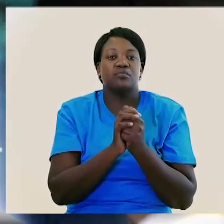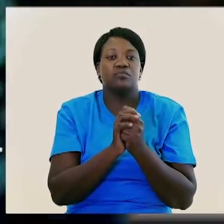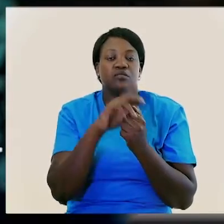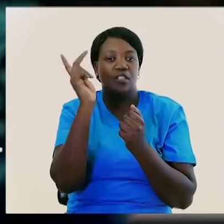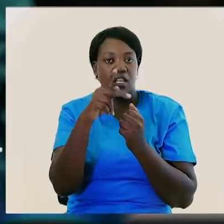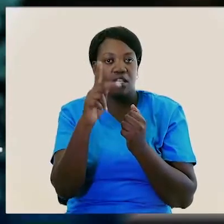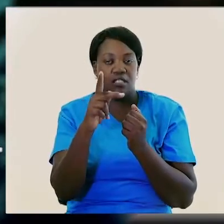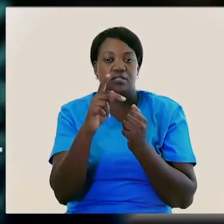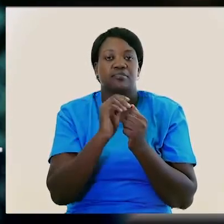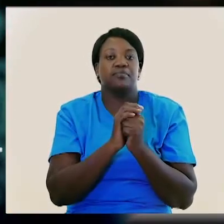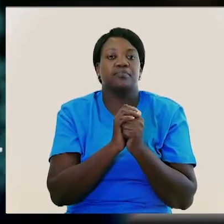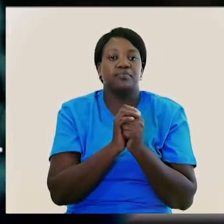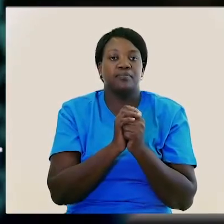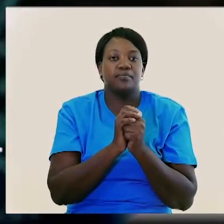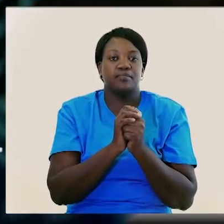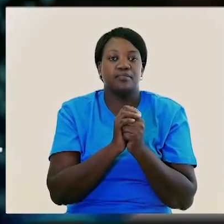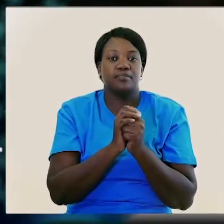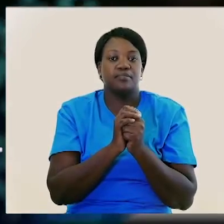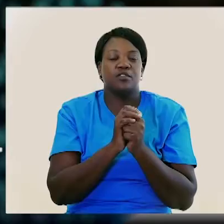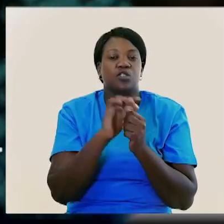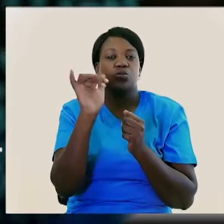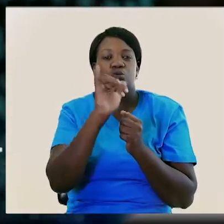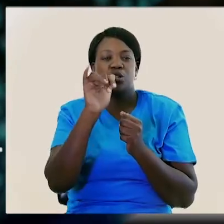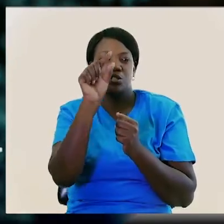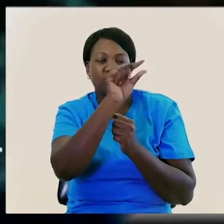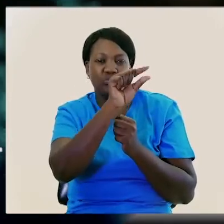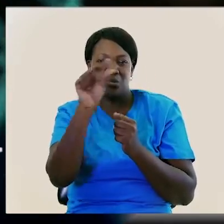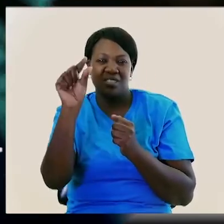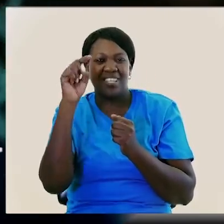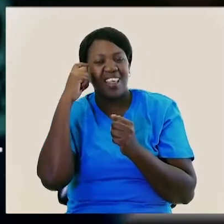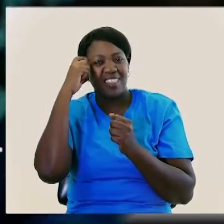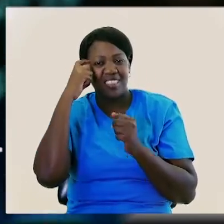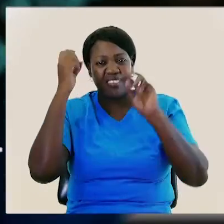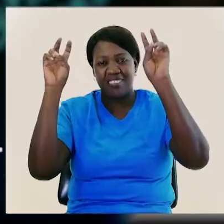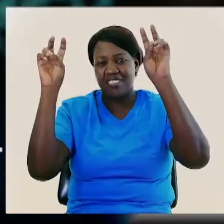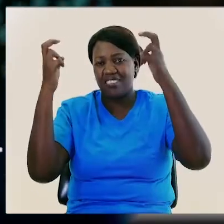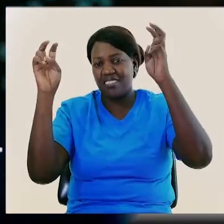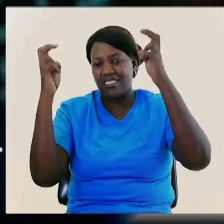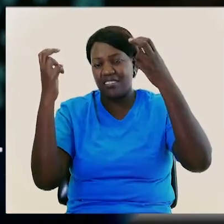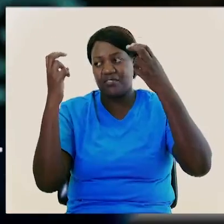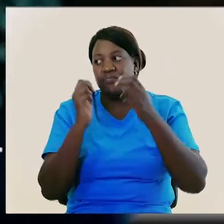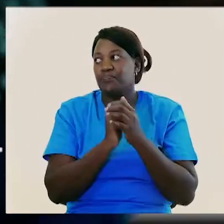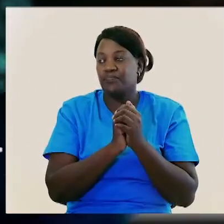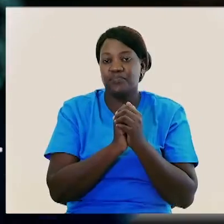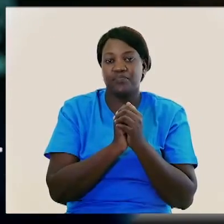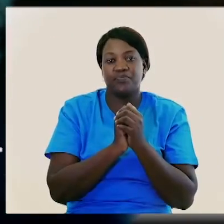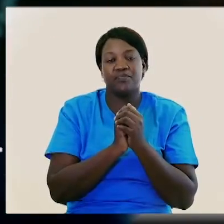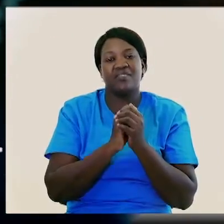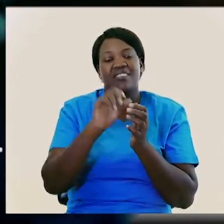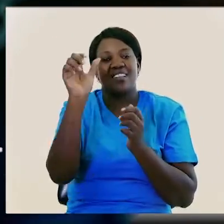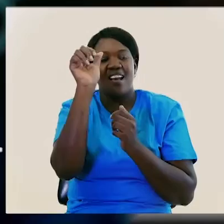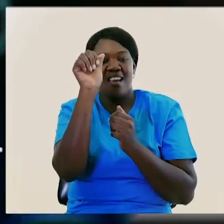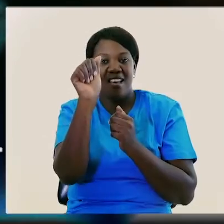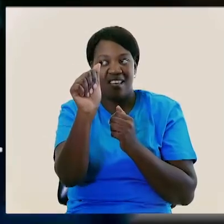time. Here's the question again. Tell us which statement you think is correct amongst these three options.